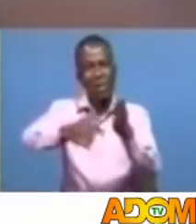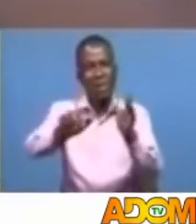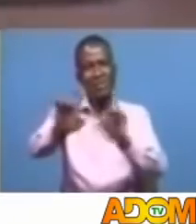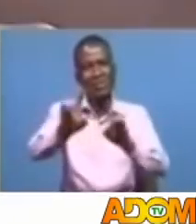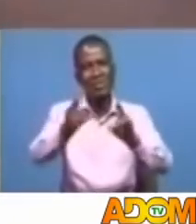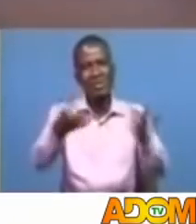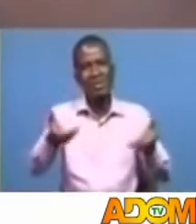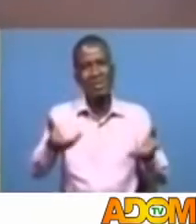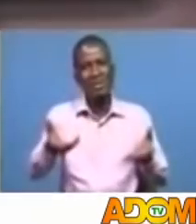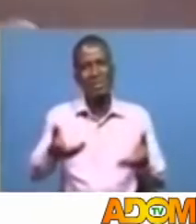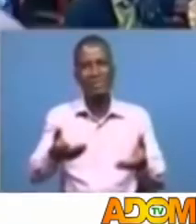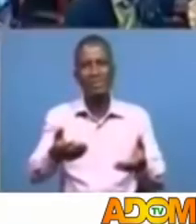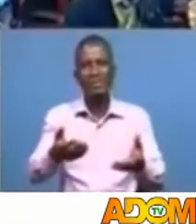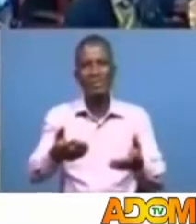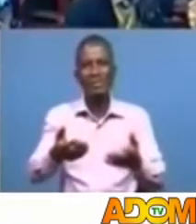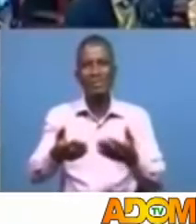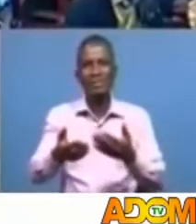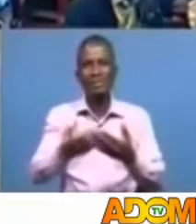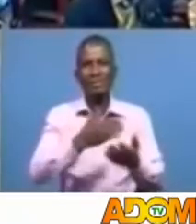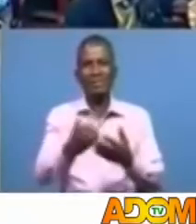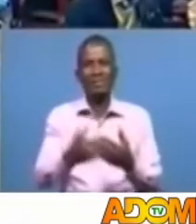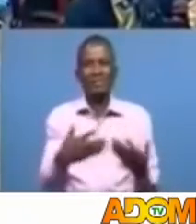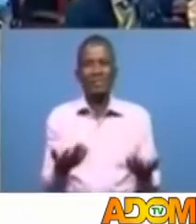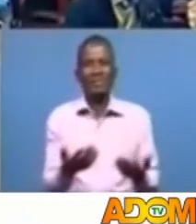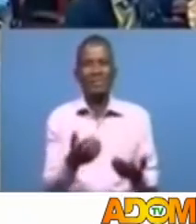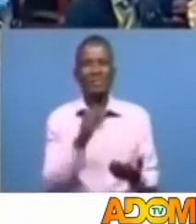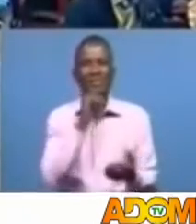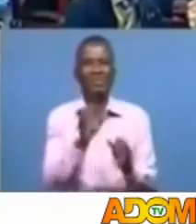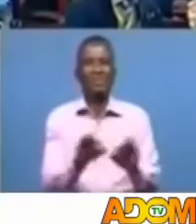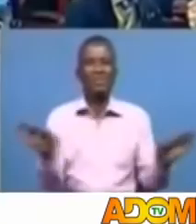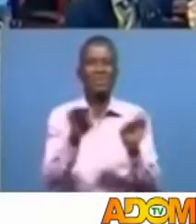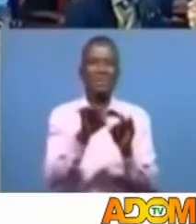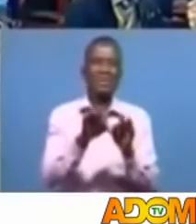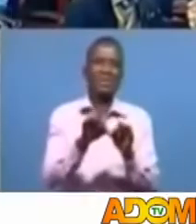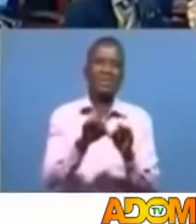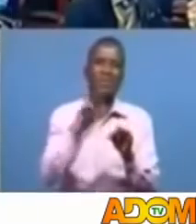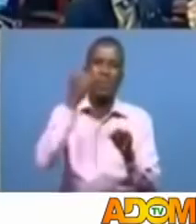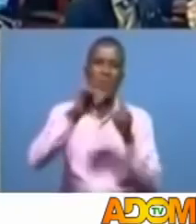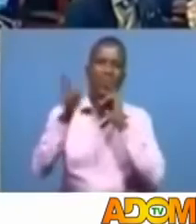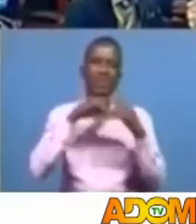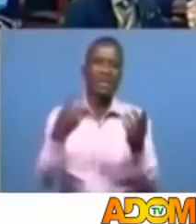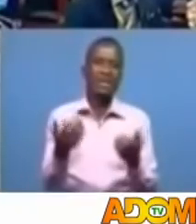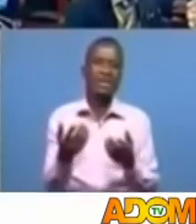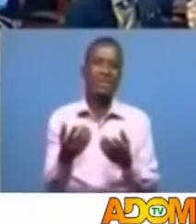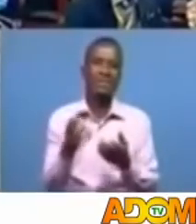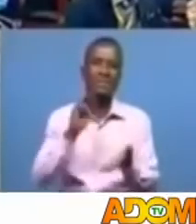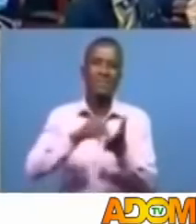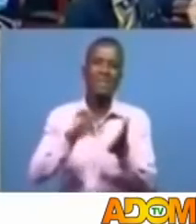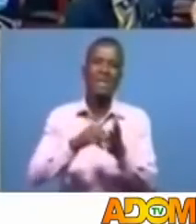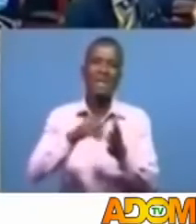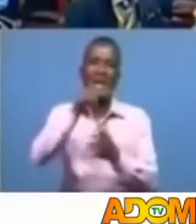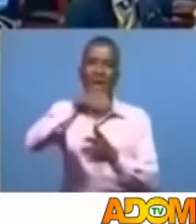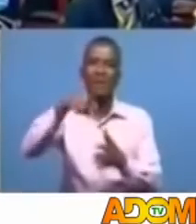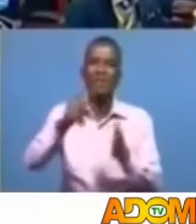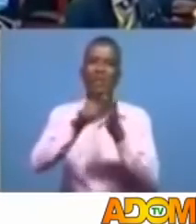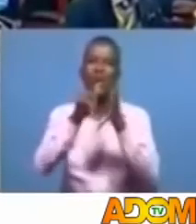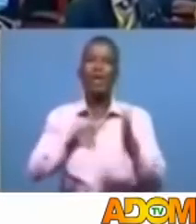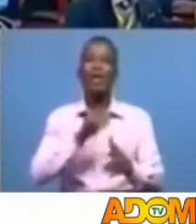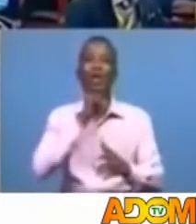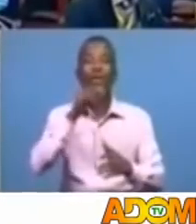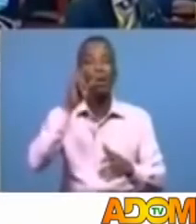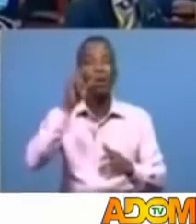doing is somehow foreclosed because we have closed our case just shows that he hasn't understood why we are in court this